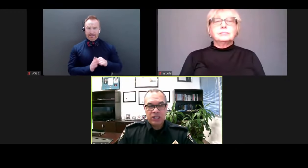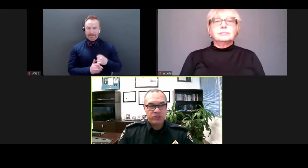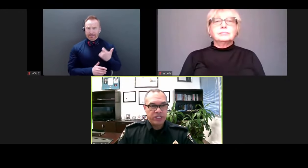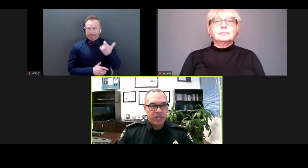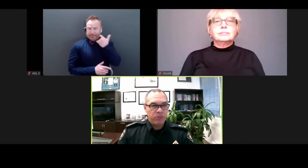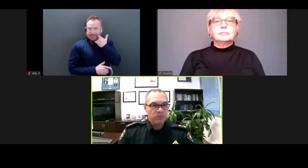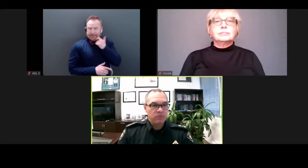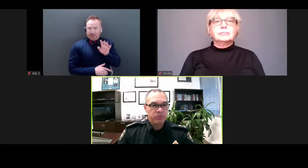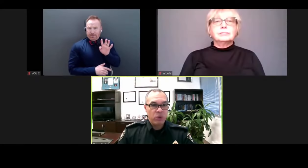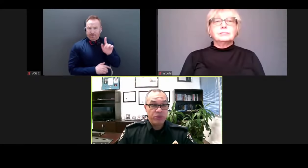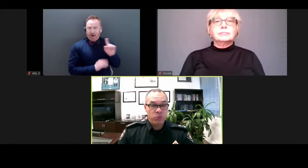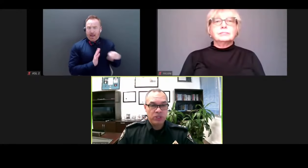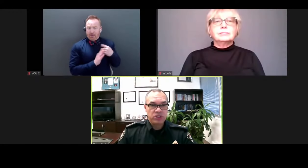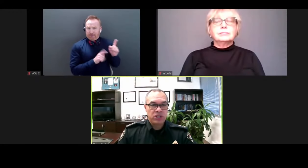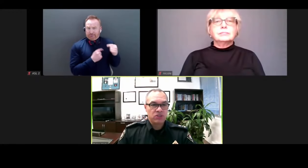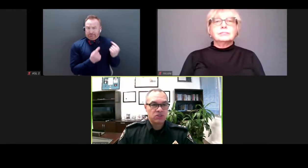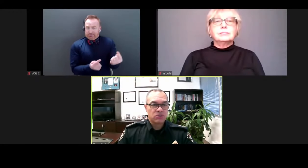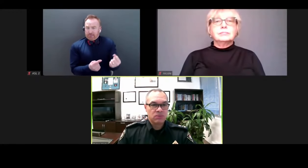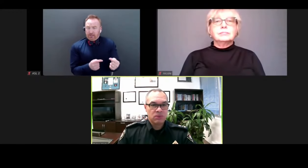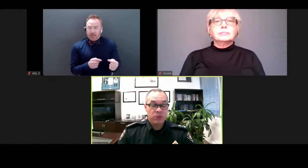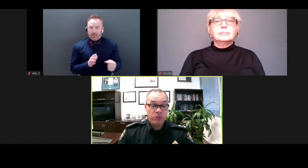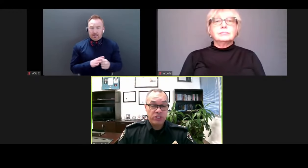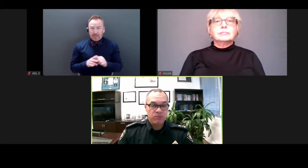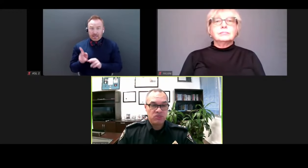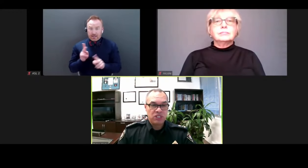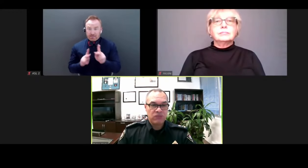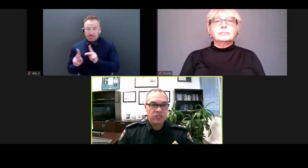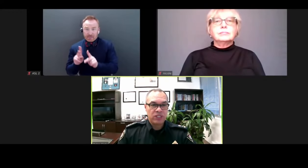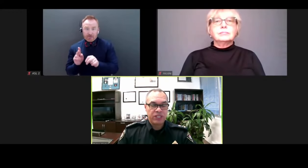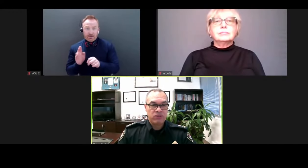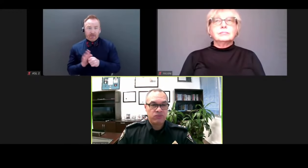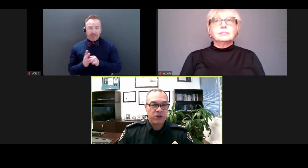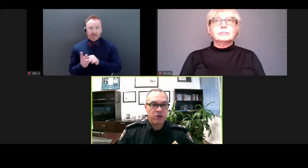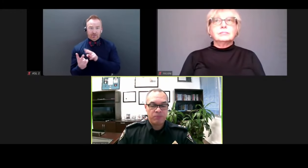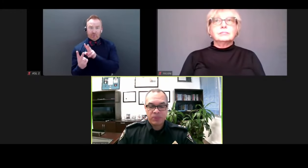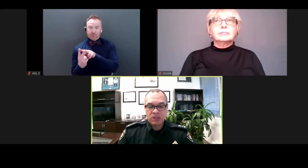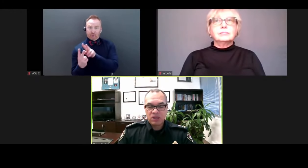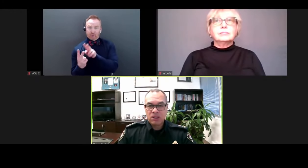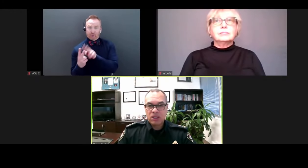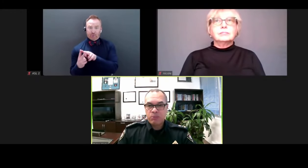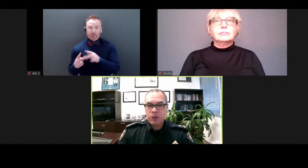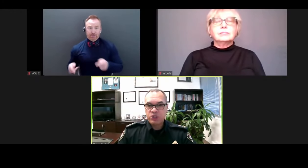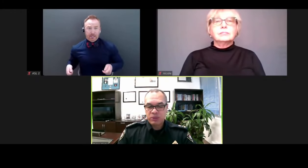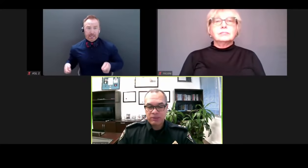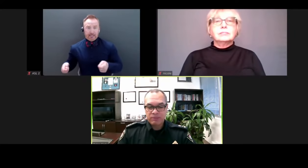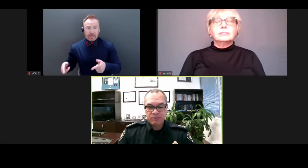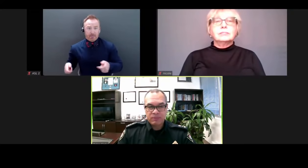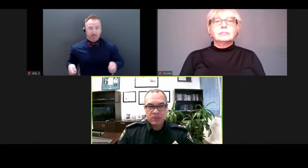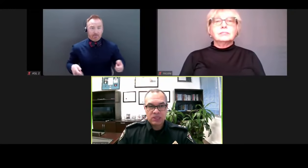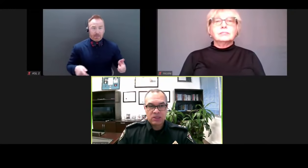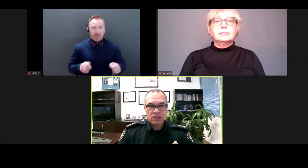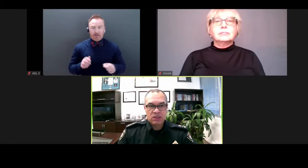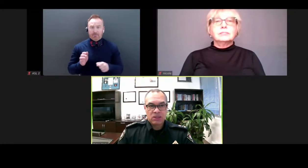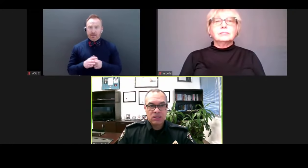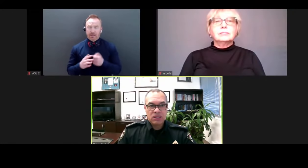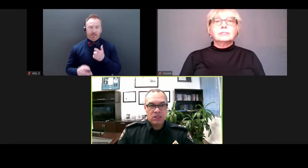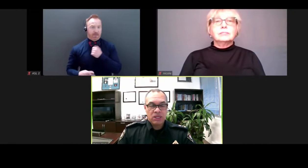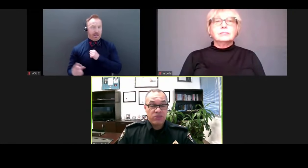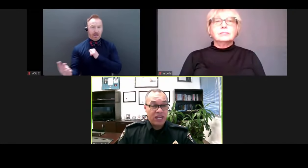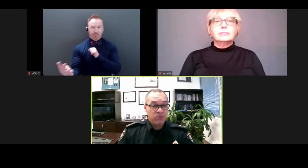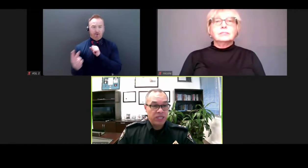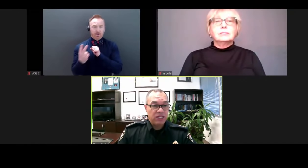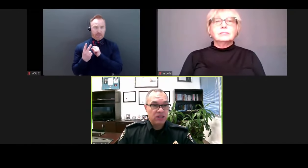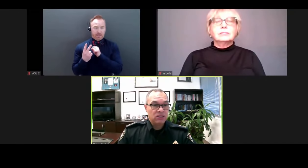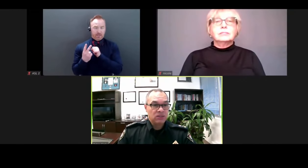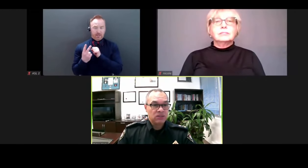an elderly couple, both in wheelchairs, both of them significantly infirm, approached me. They